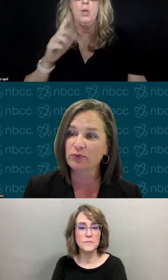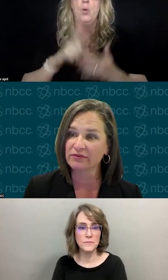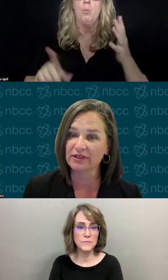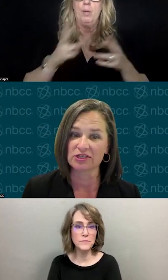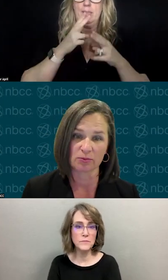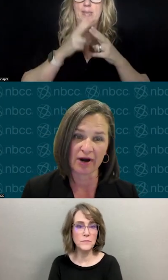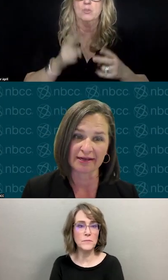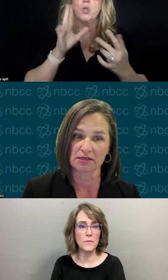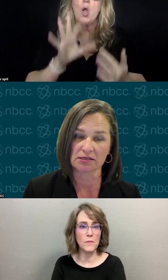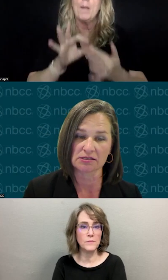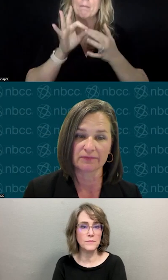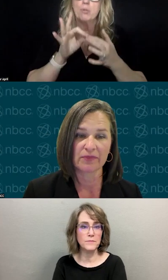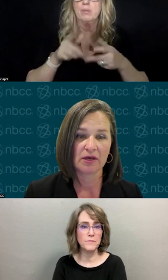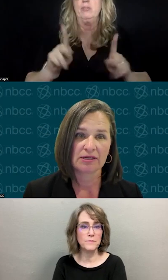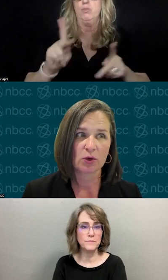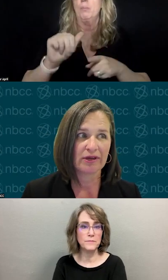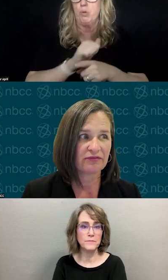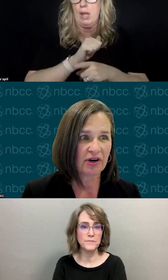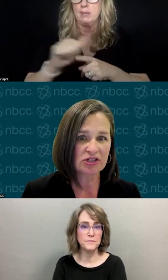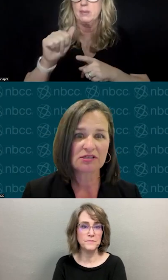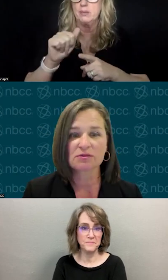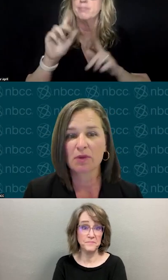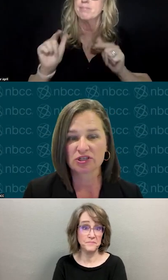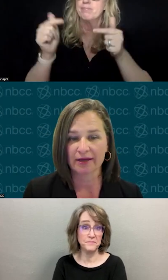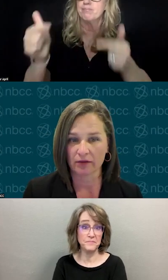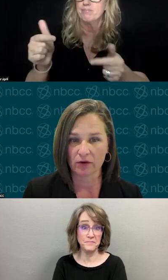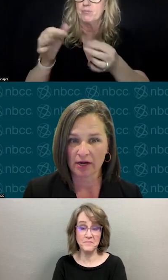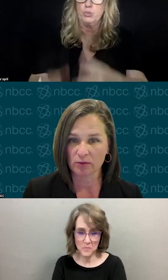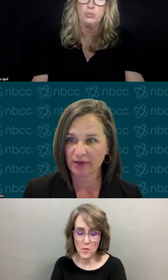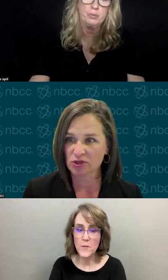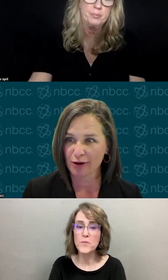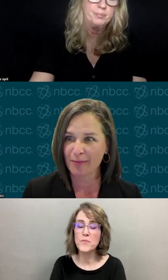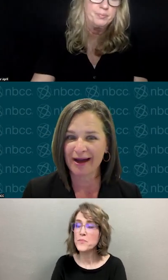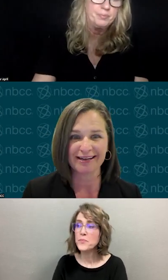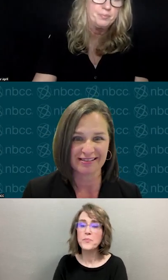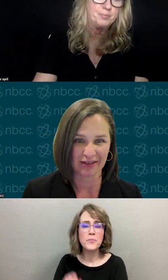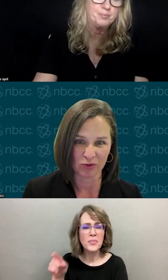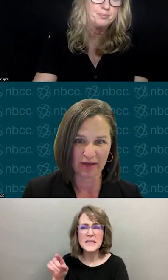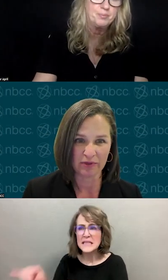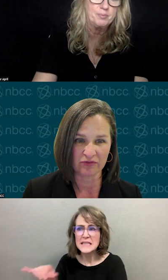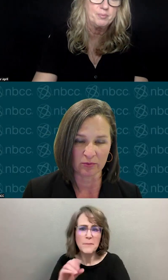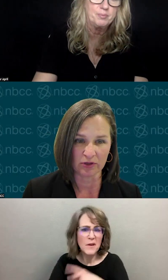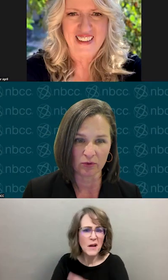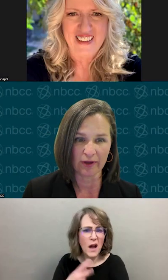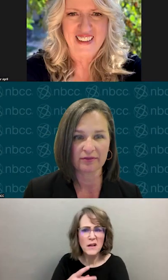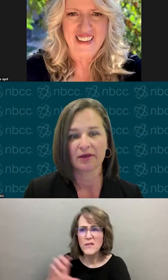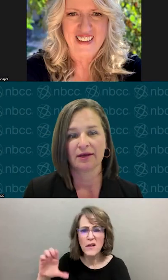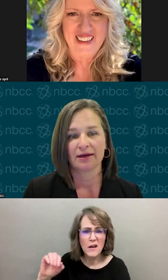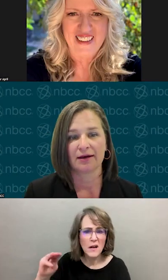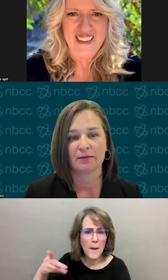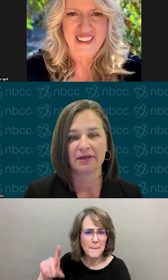a privilege to practice. So it functions much like other occupational compacts that you may be familiar